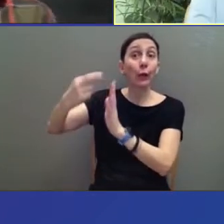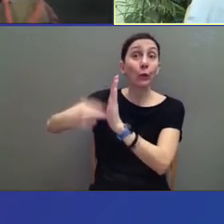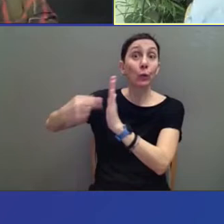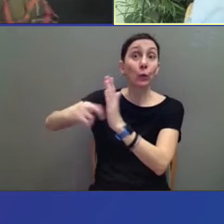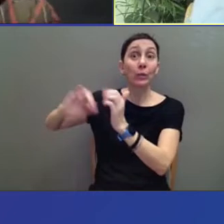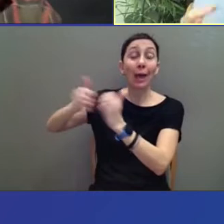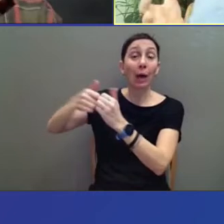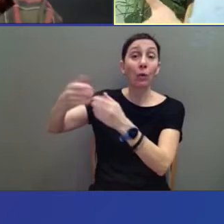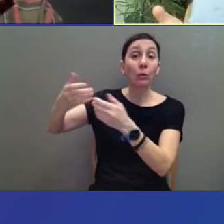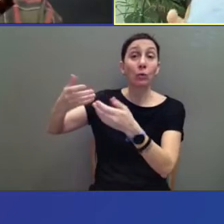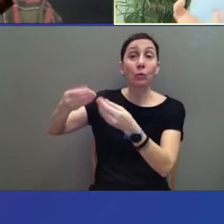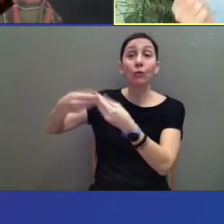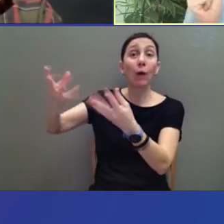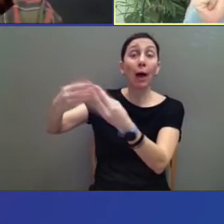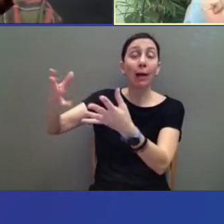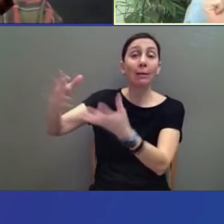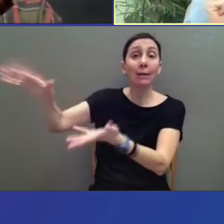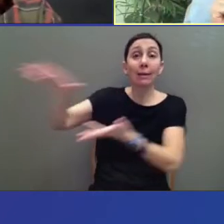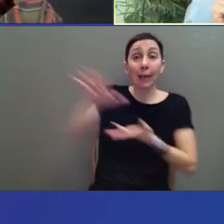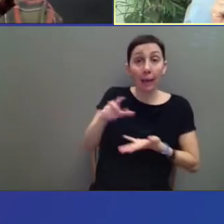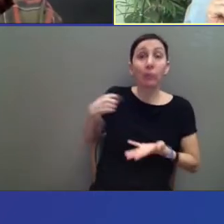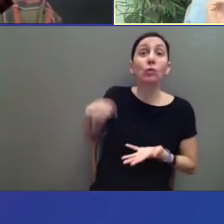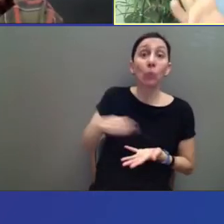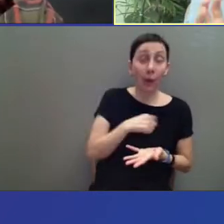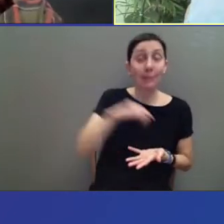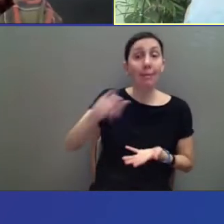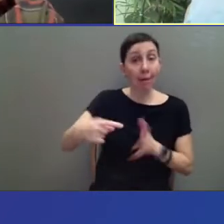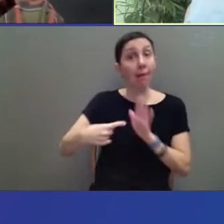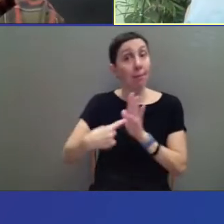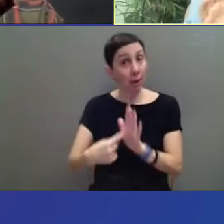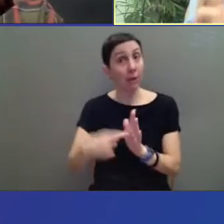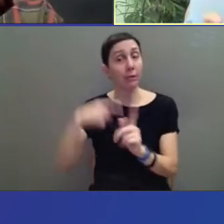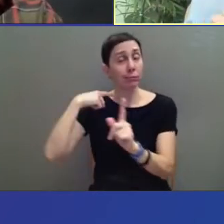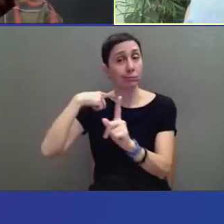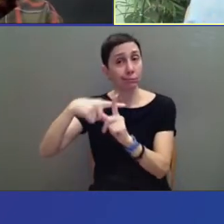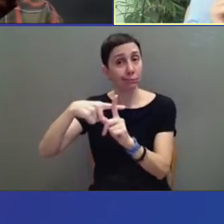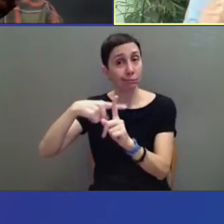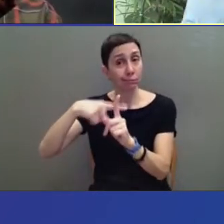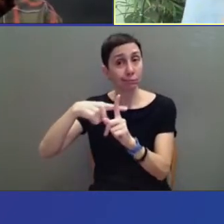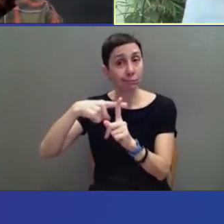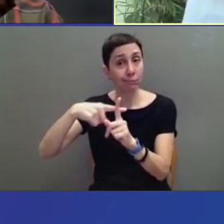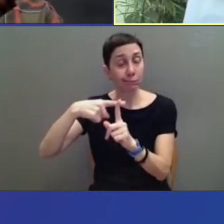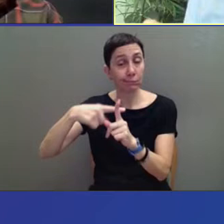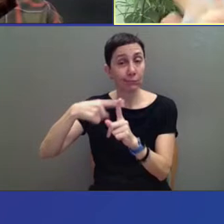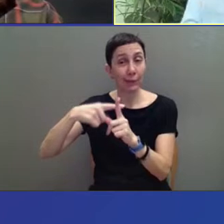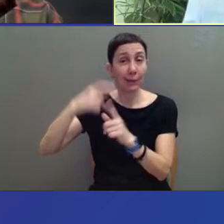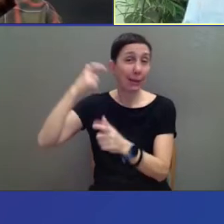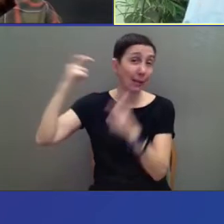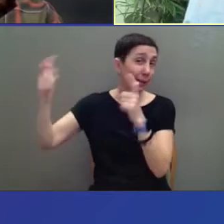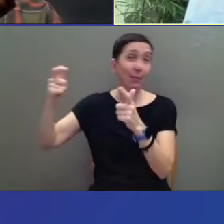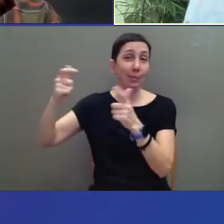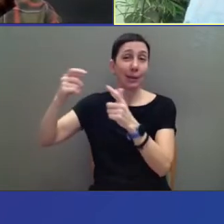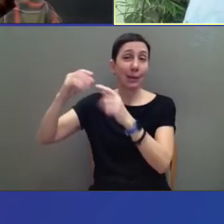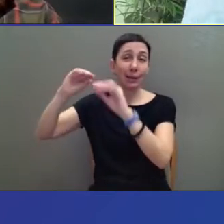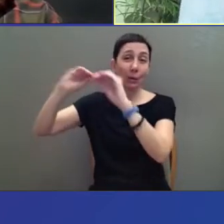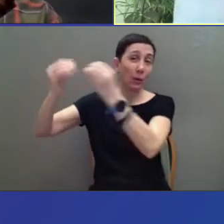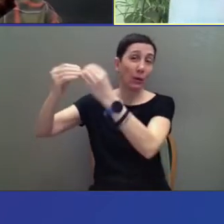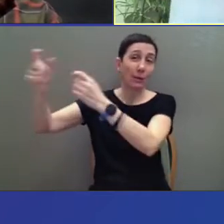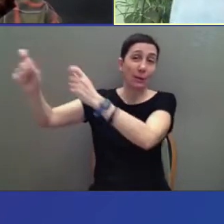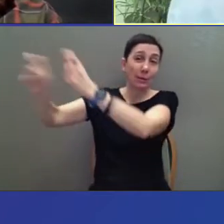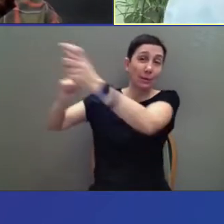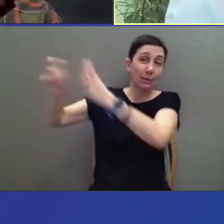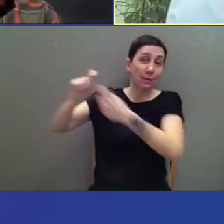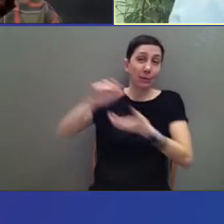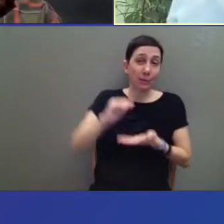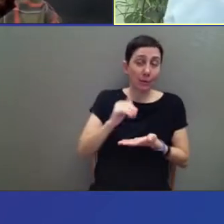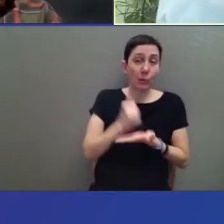funded. So that is indeed a model, I think, for how we want to think moving forward. Of course, you run into all of those IRS issues that we've already been talking about. We were